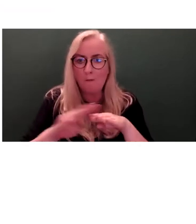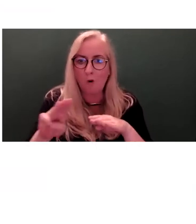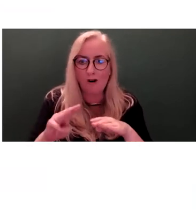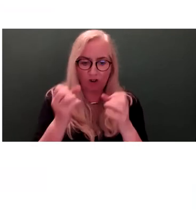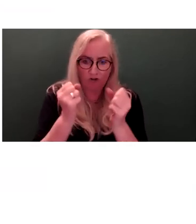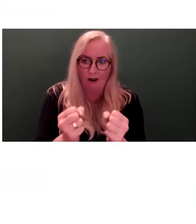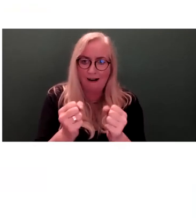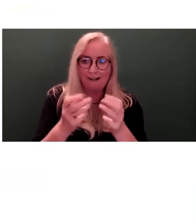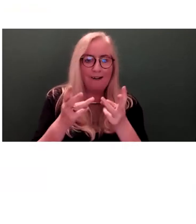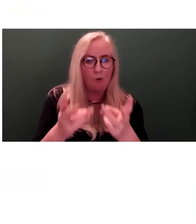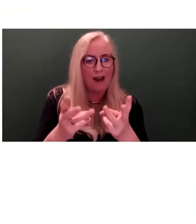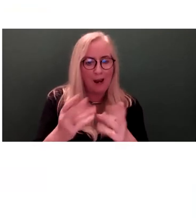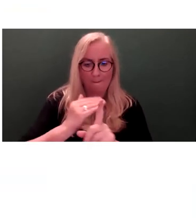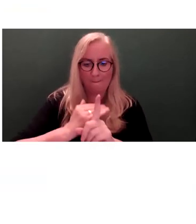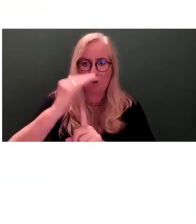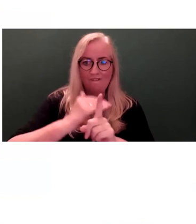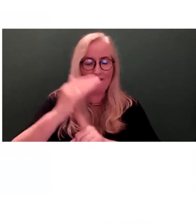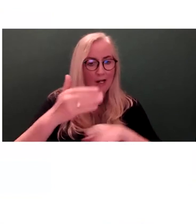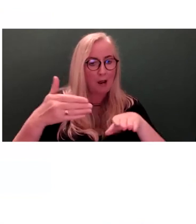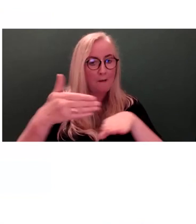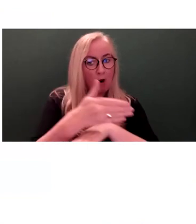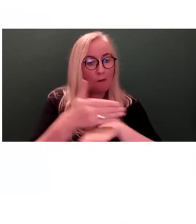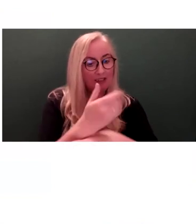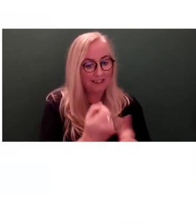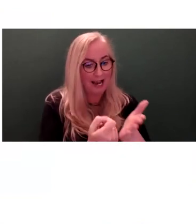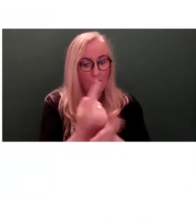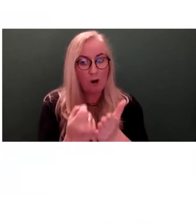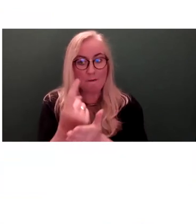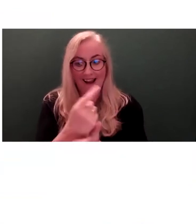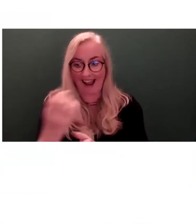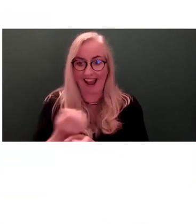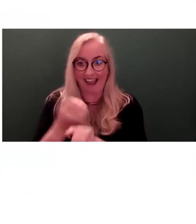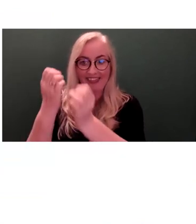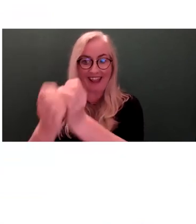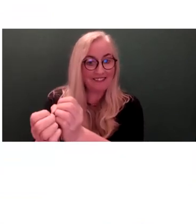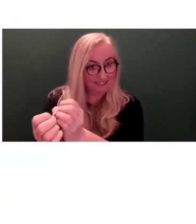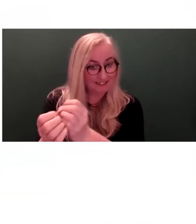stronger platform to improve the employment outcomes at the end of it. So